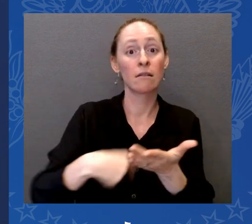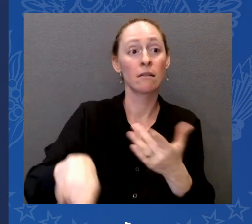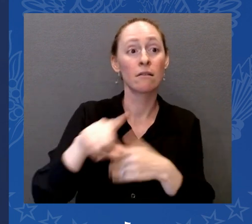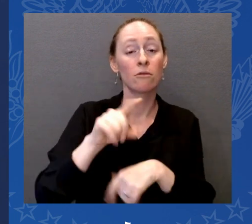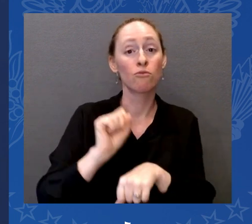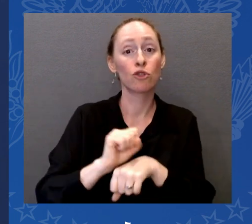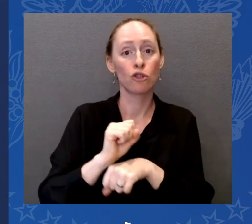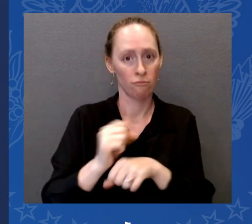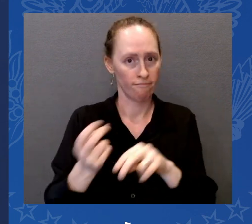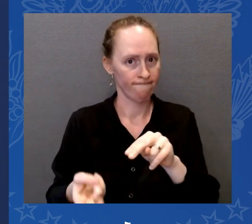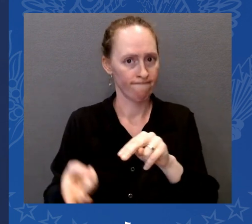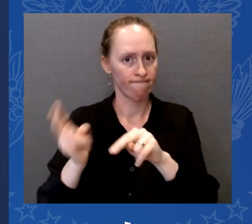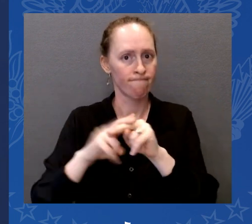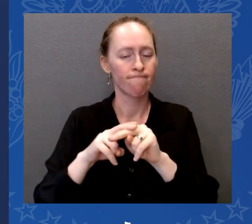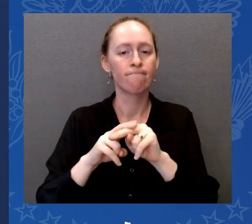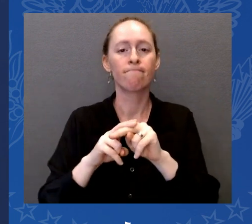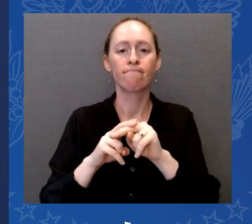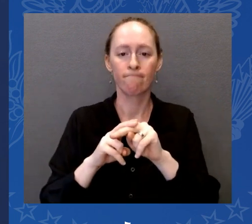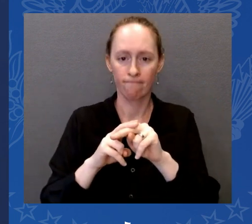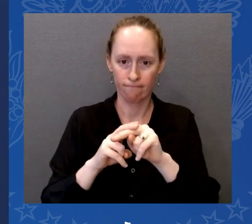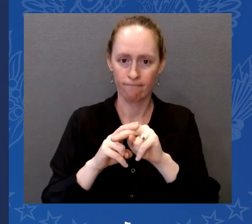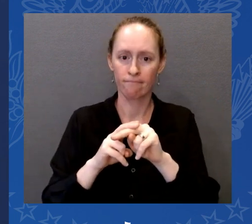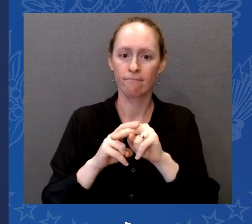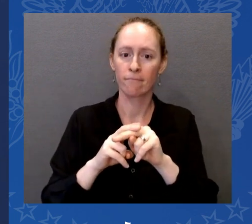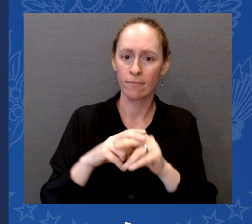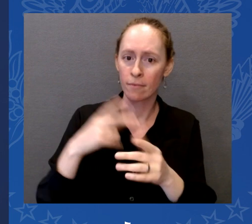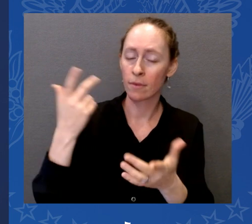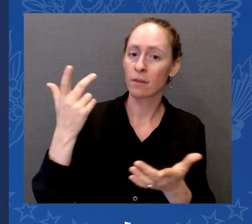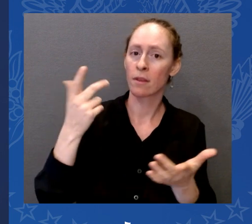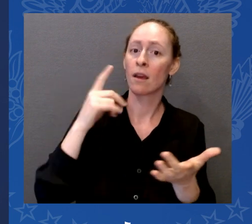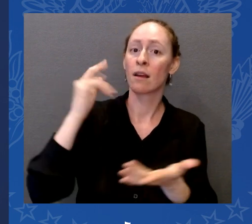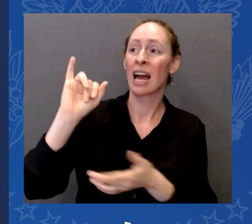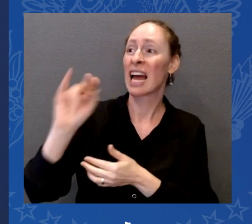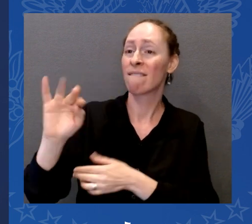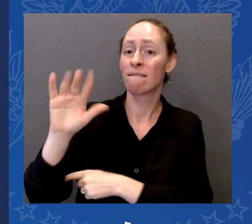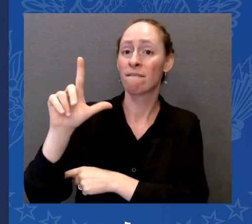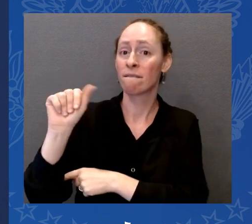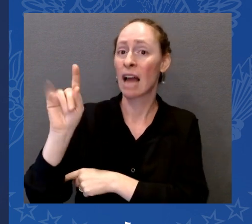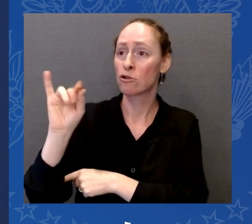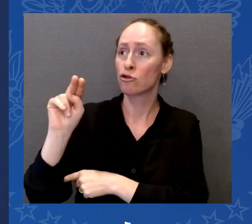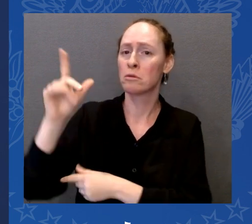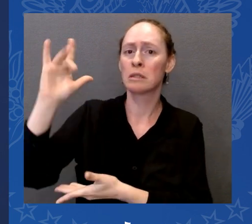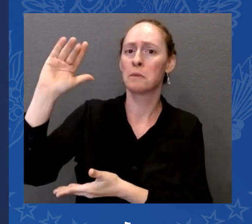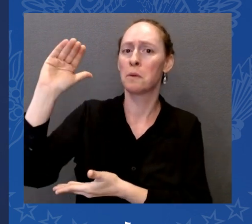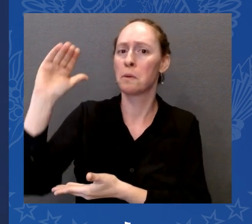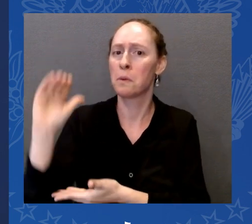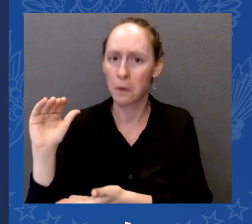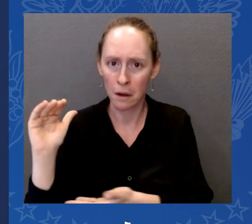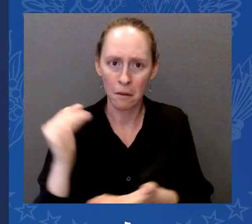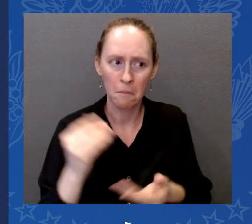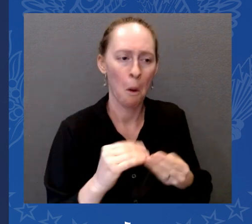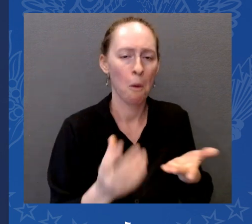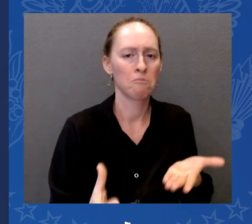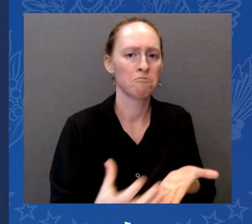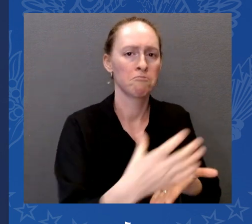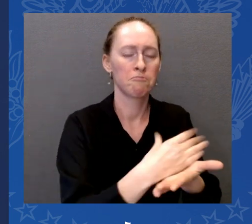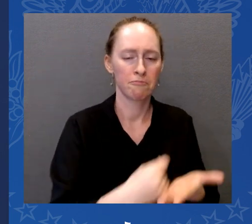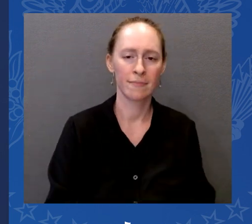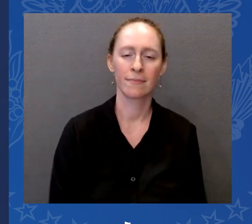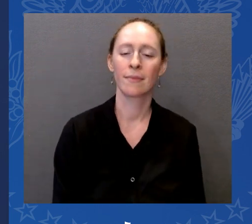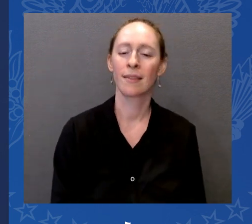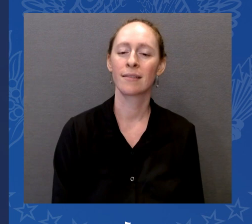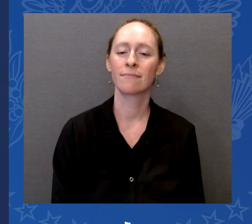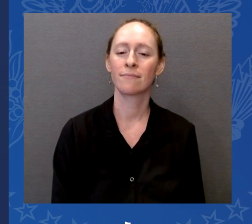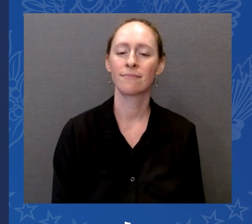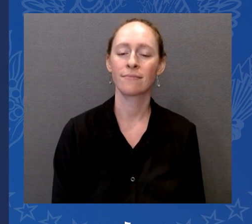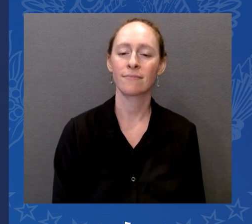So, economic growth is up, the price of inflation is down, real incomes are up, and the price of gas is down.